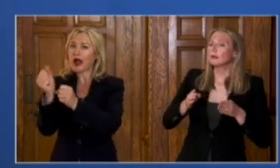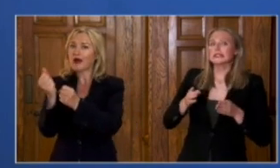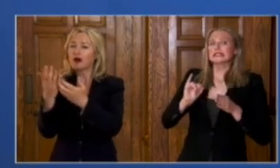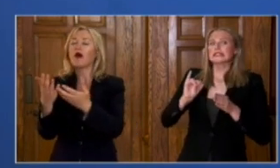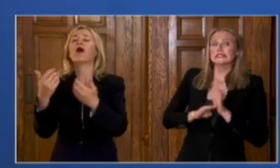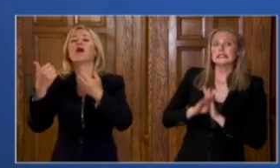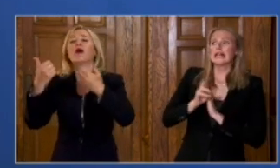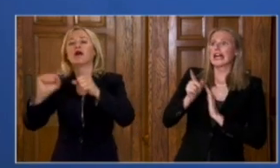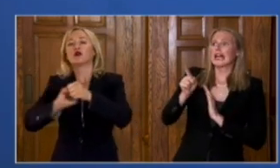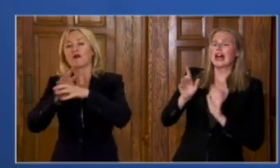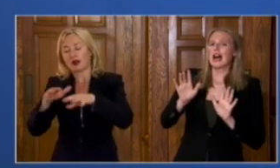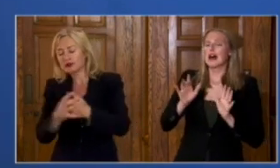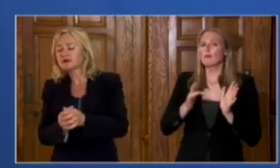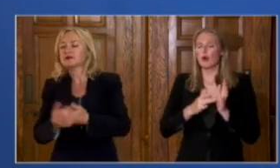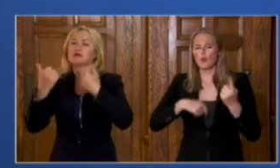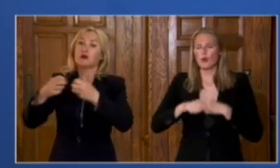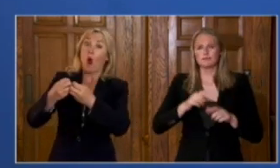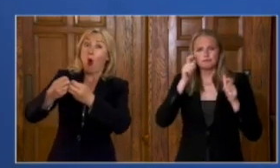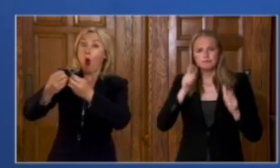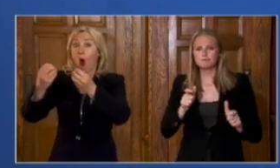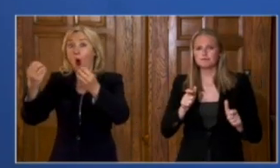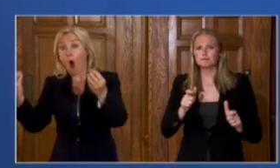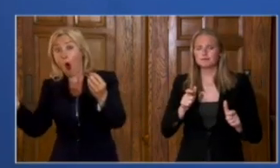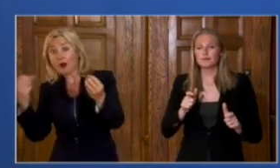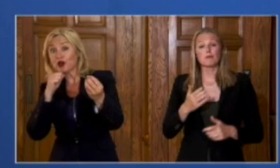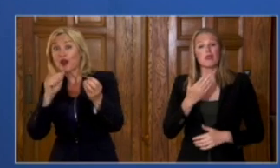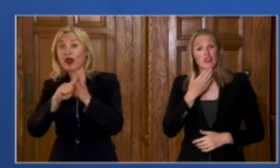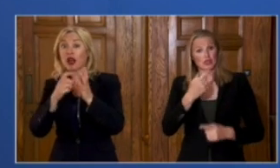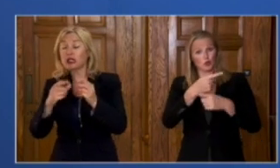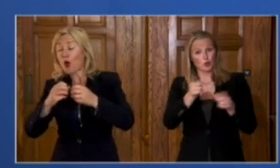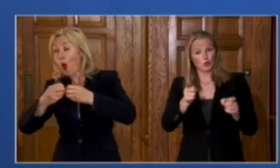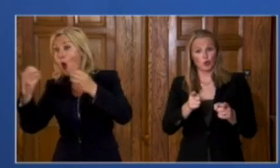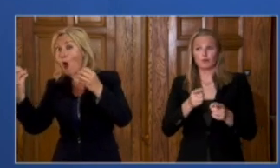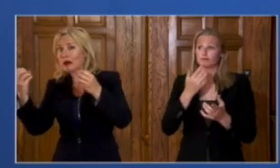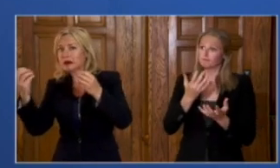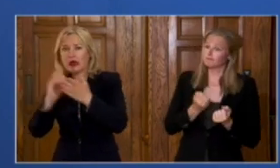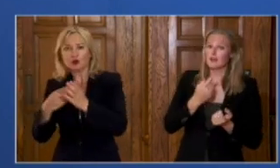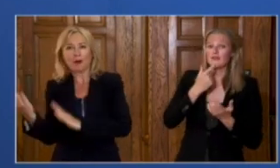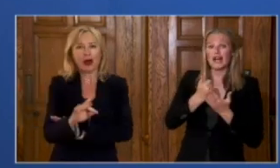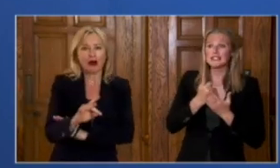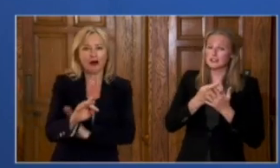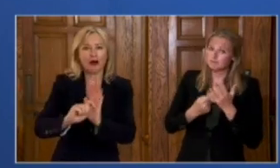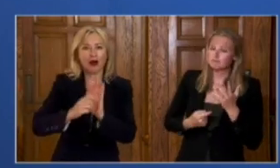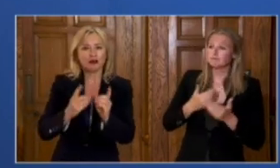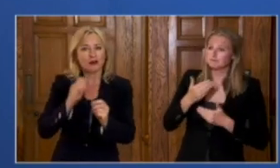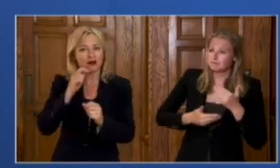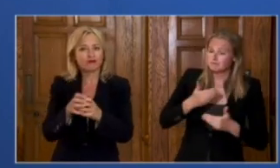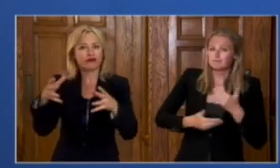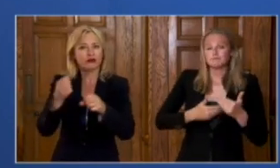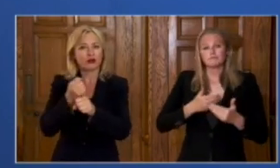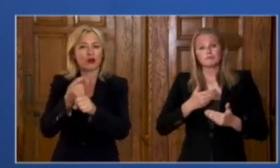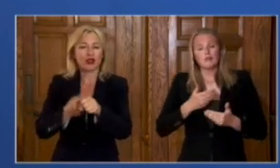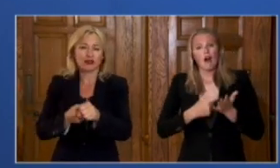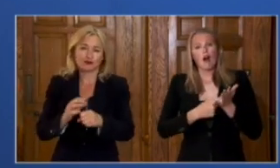be complacent. But it is because people have followed advice in recent weeks that the rate of infection, the R